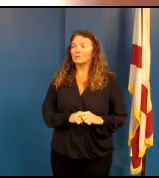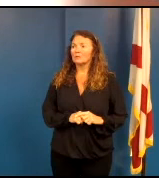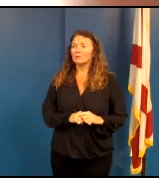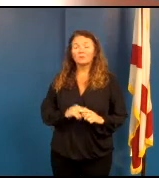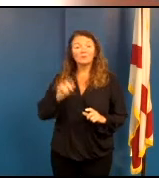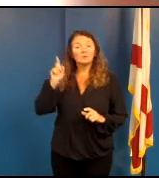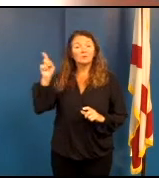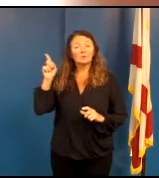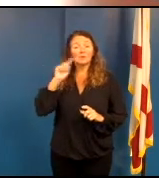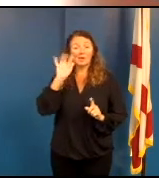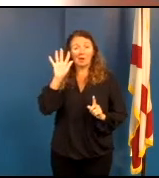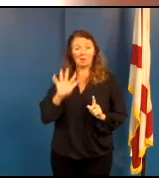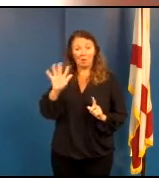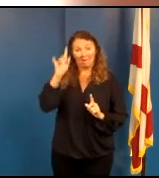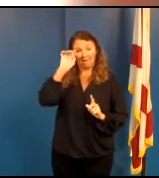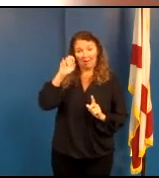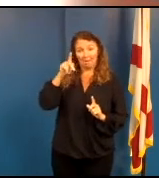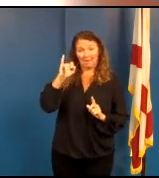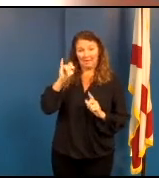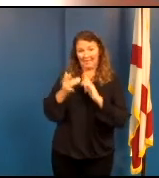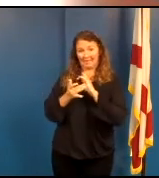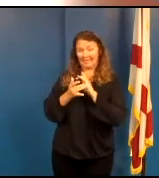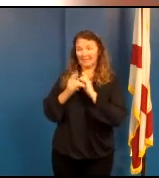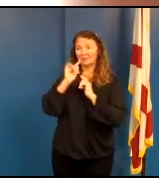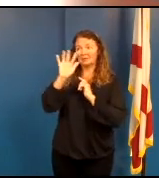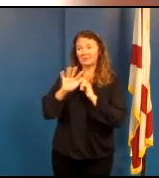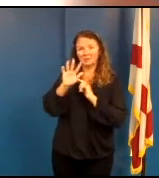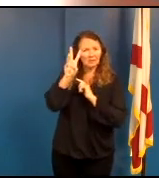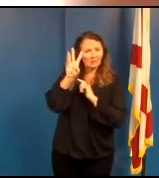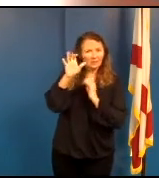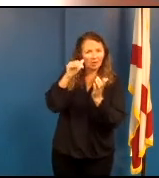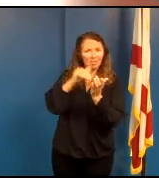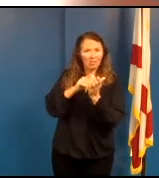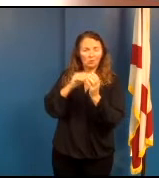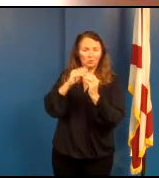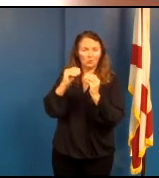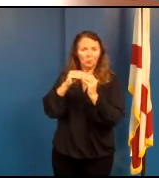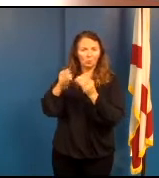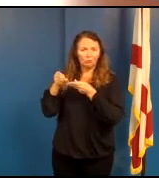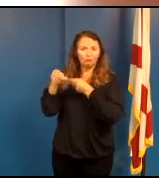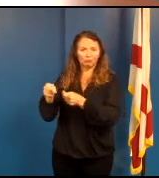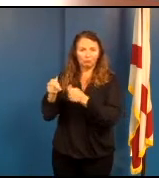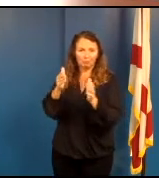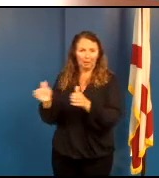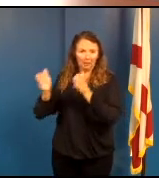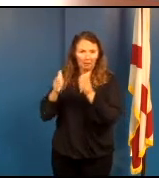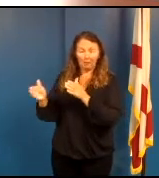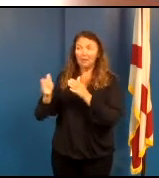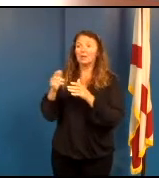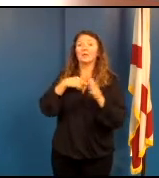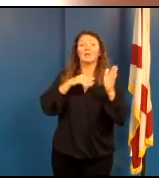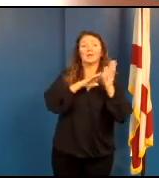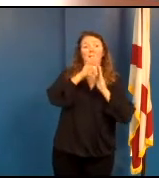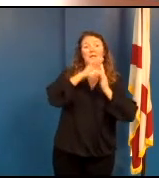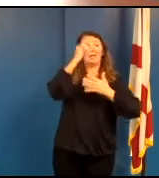So what we had approximated for Epitech was a range of about $600,000. And obviously after we developed